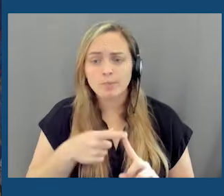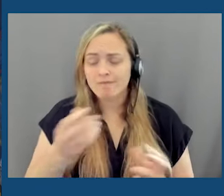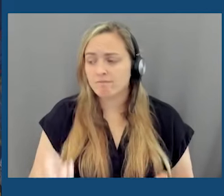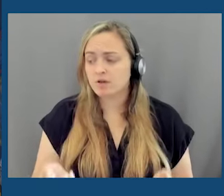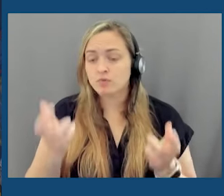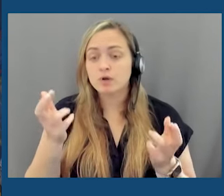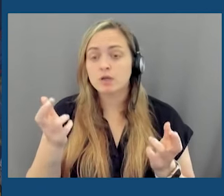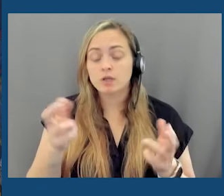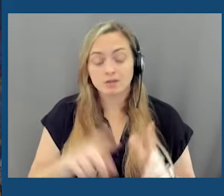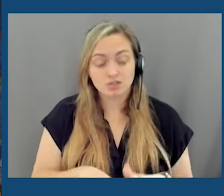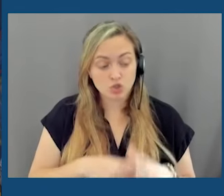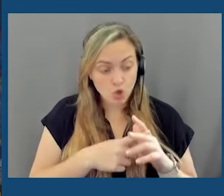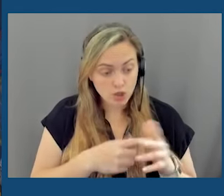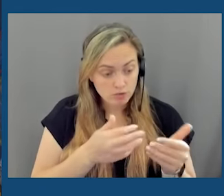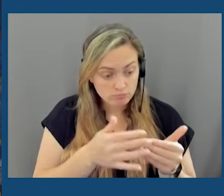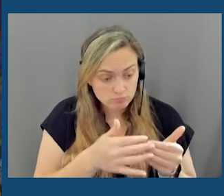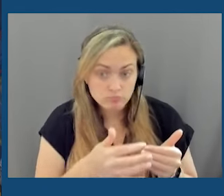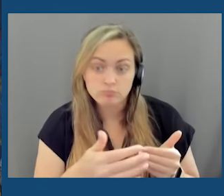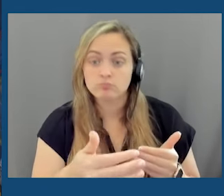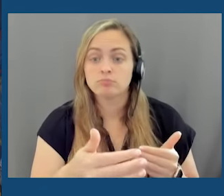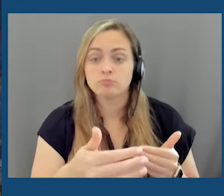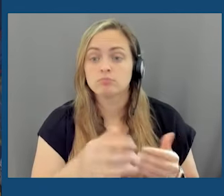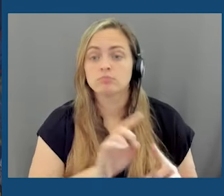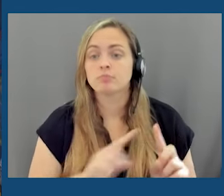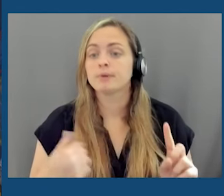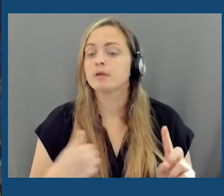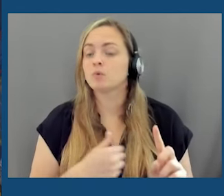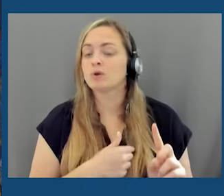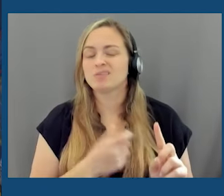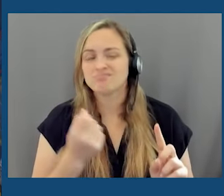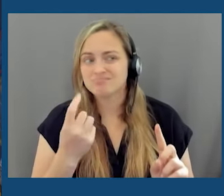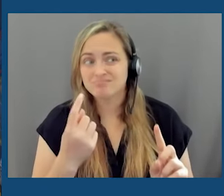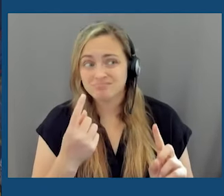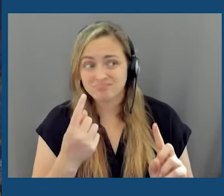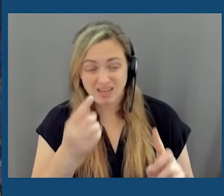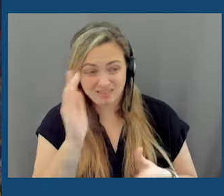has started, but we can't stop there.